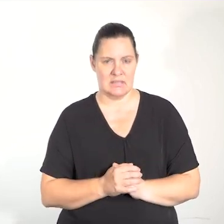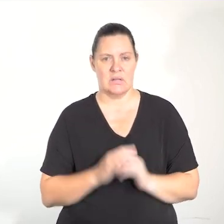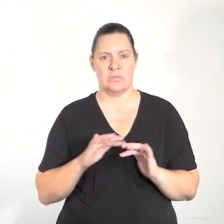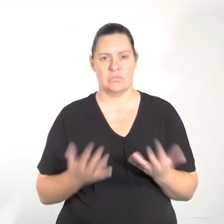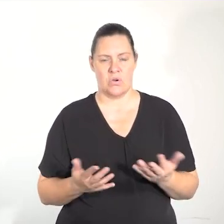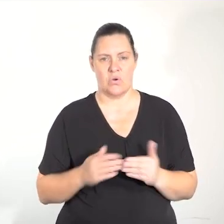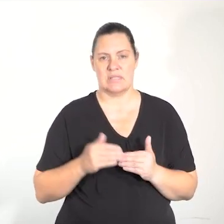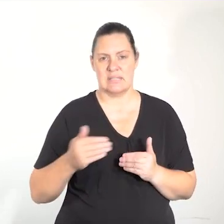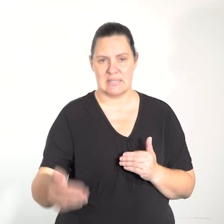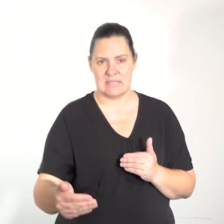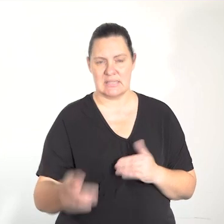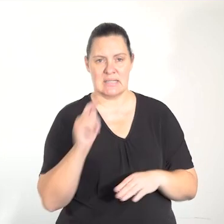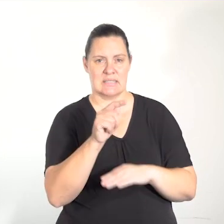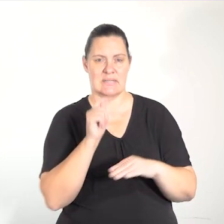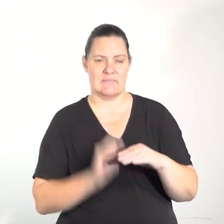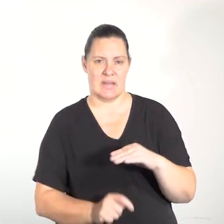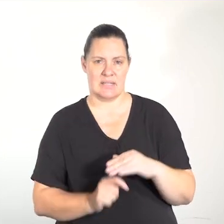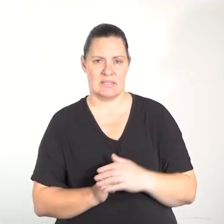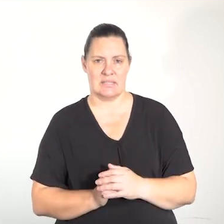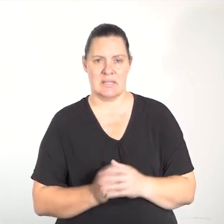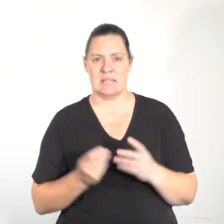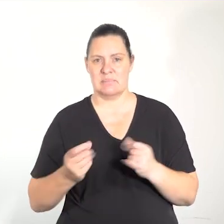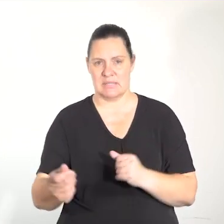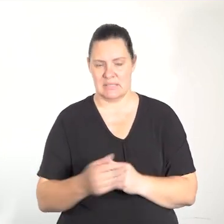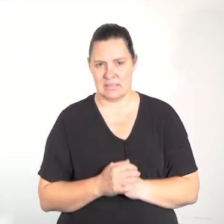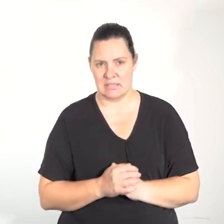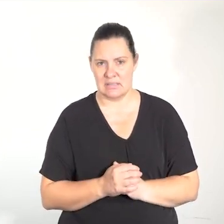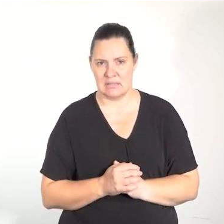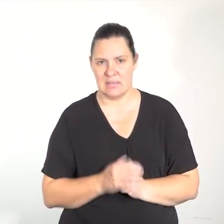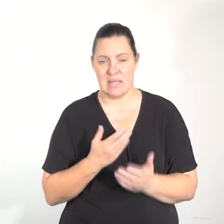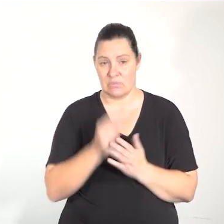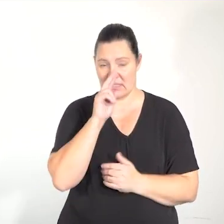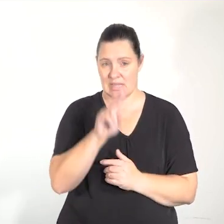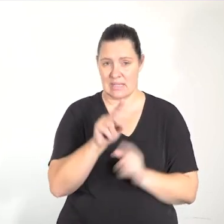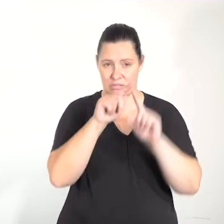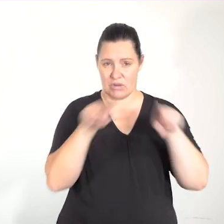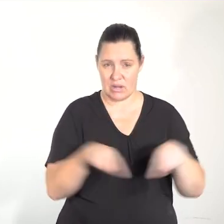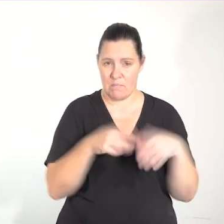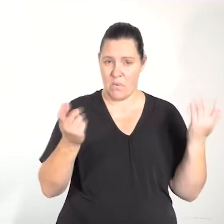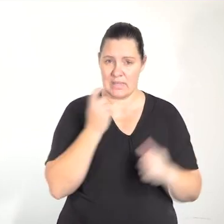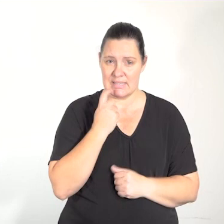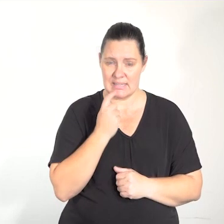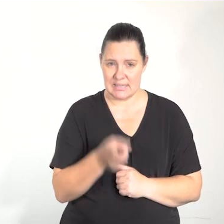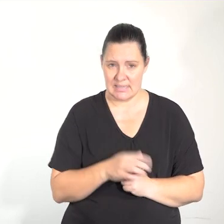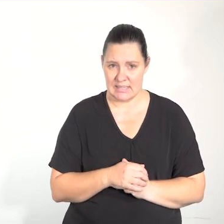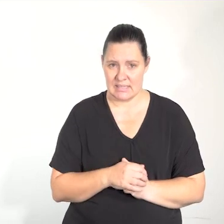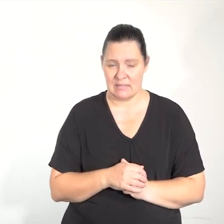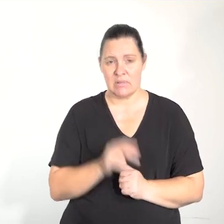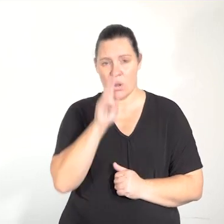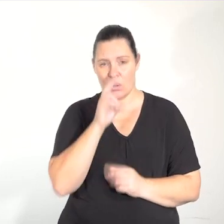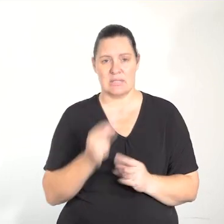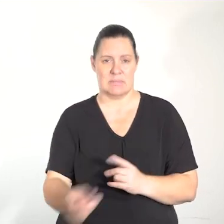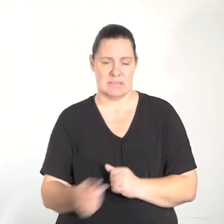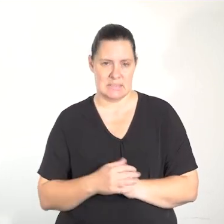So that is distance divided by speed. Can you see how this triangle makes things easier? Let's look